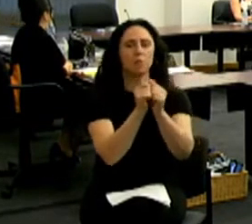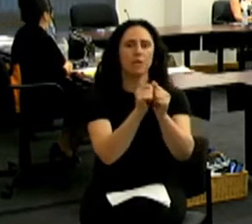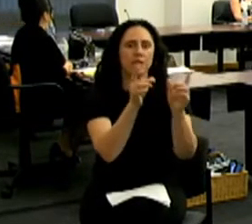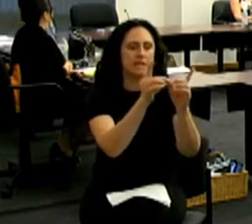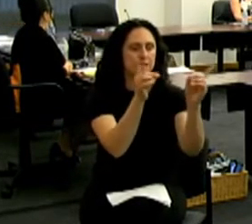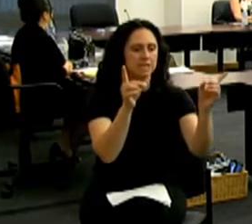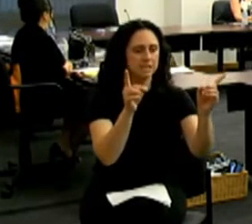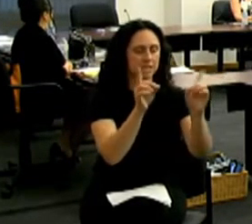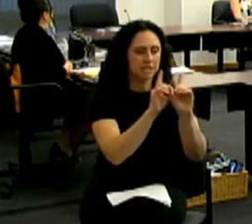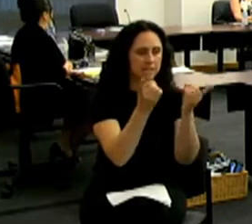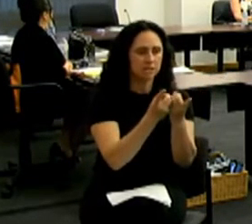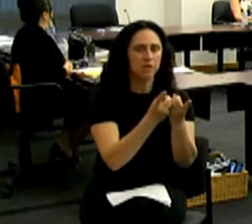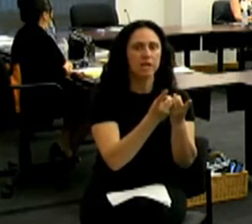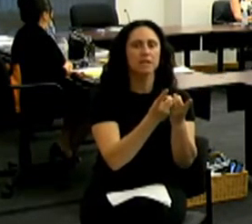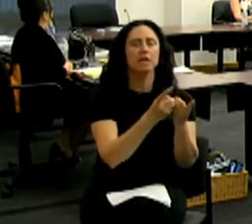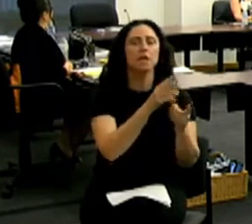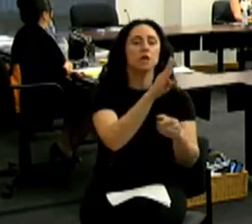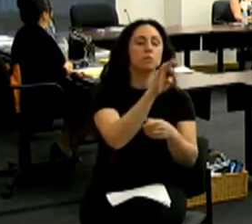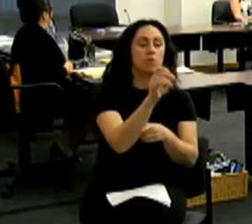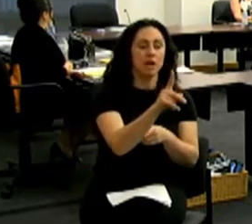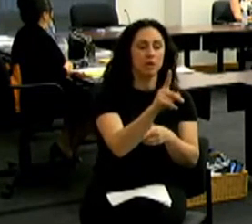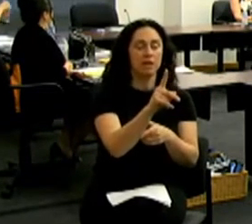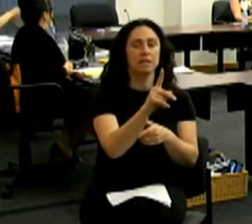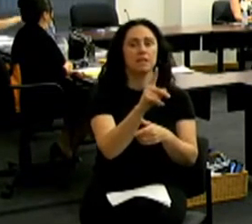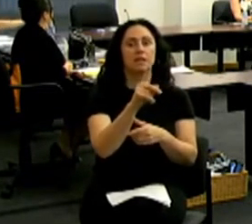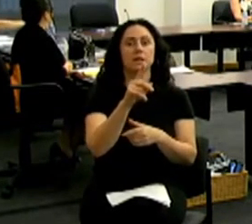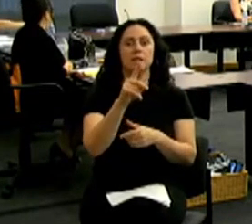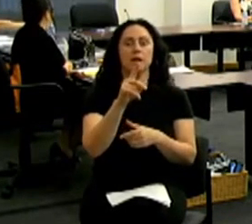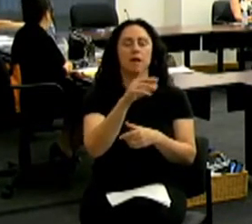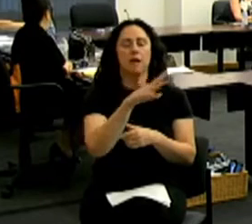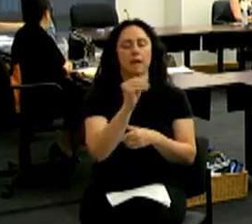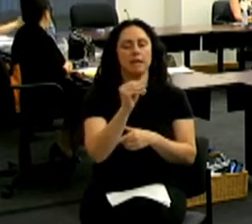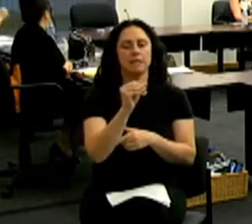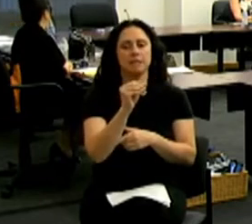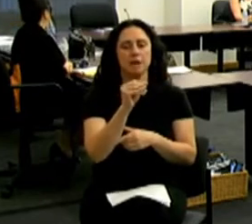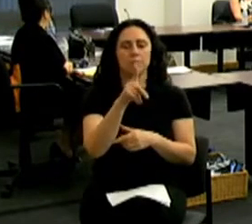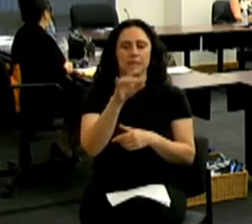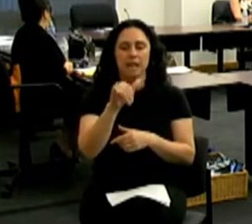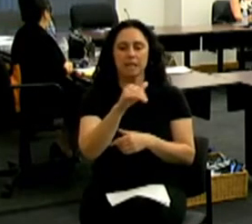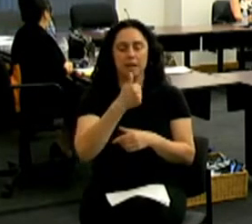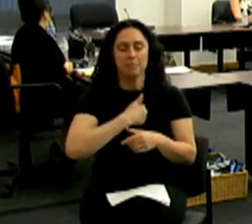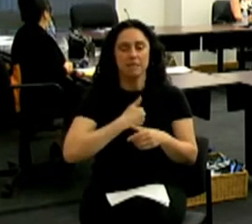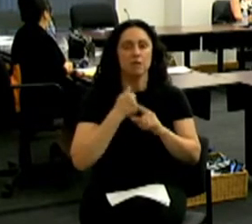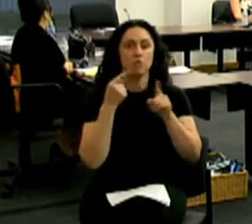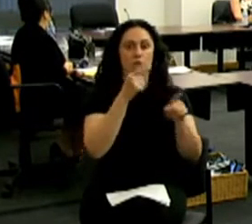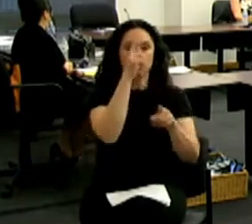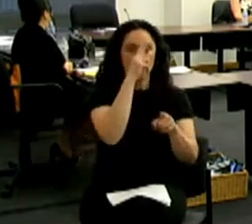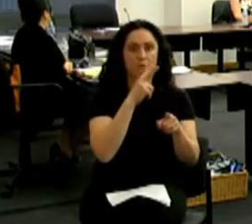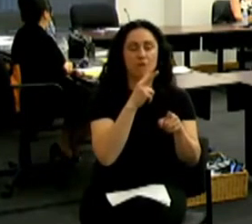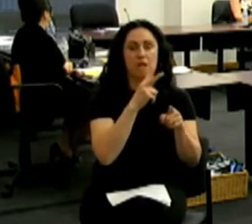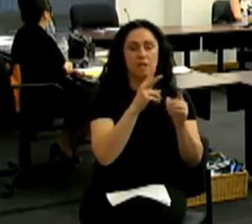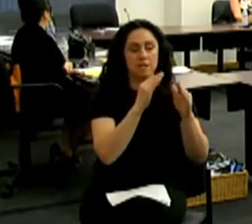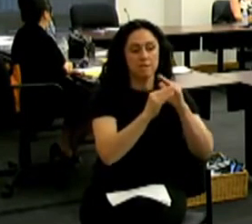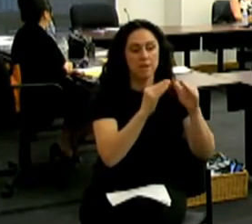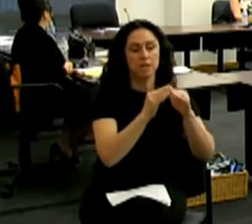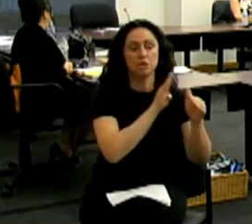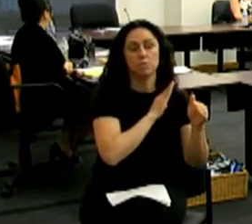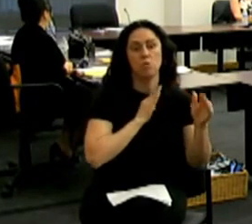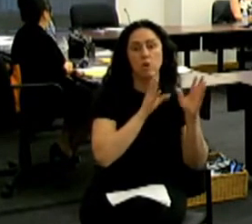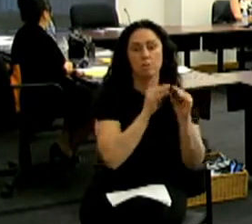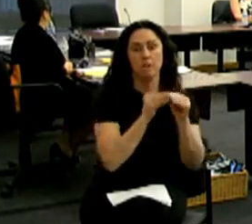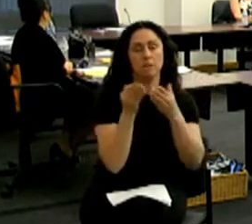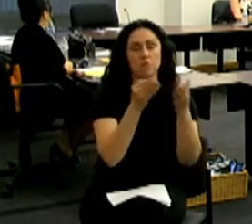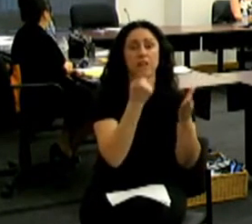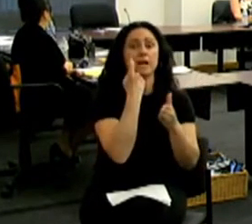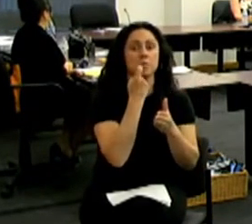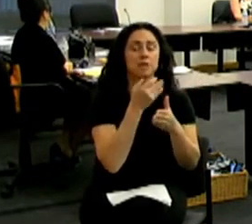Trustee Broderick, Kelly Roeder Tonelli, and I attended the Romeoville Village Board meeting, where we provided some